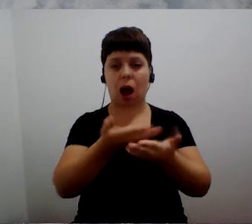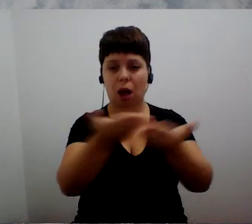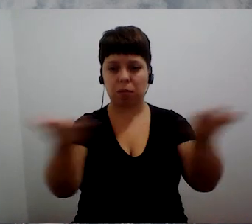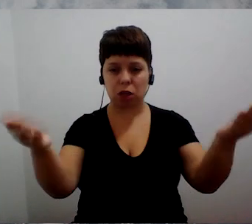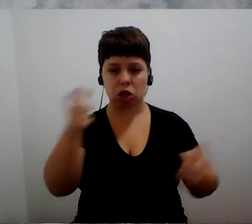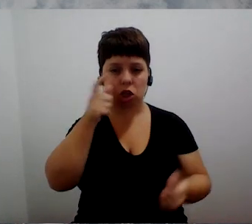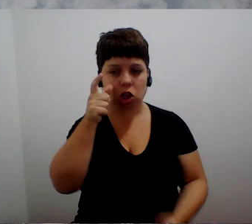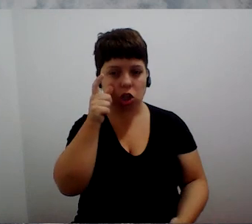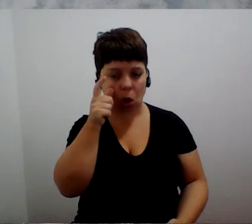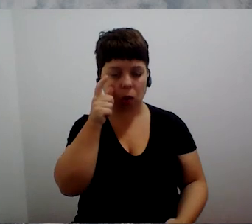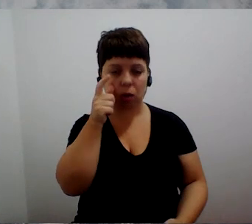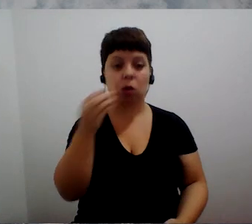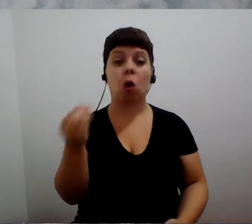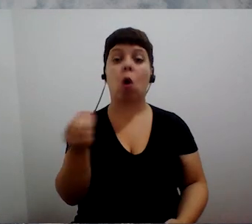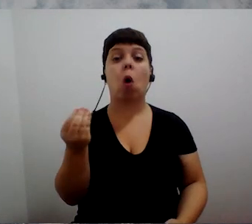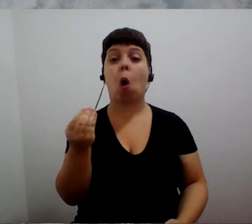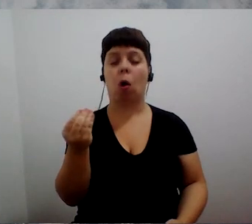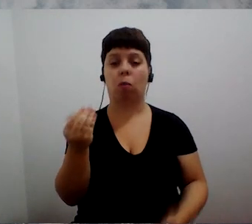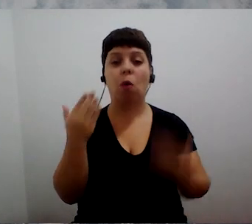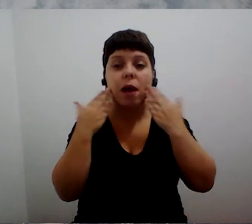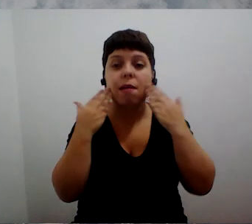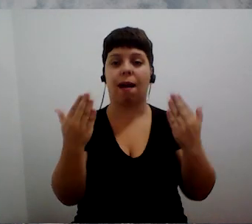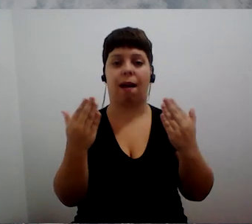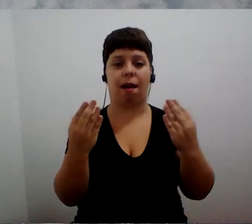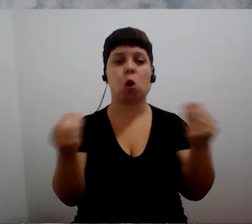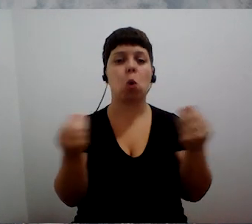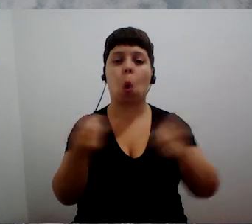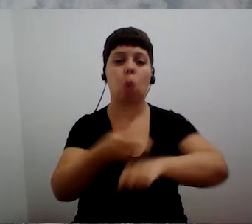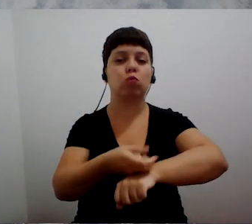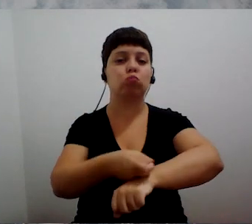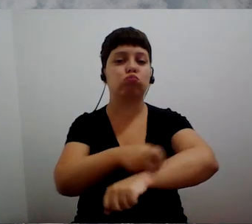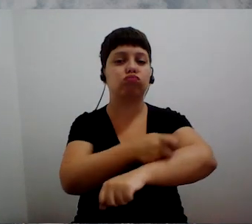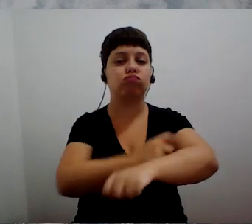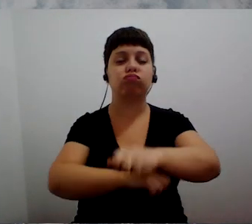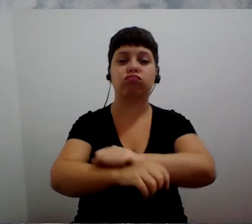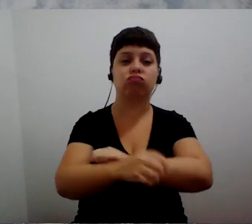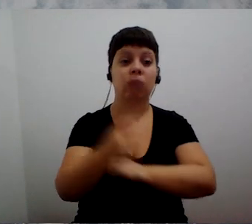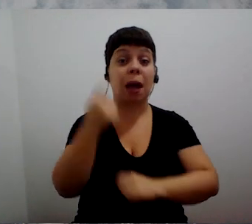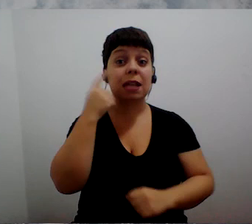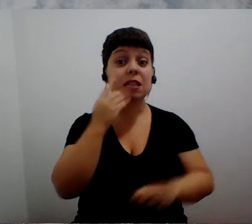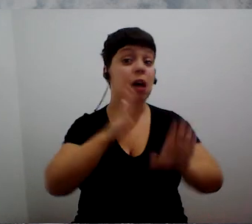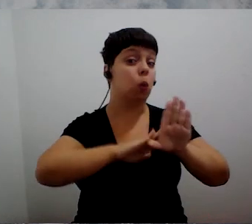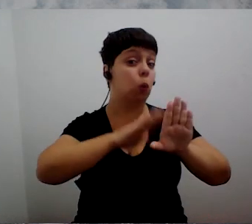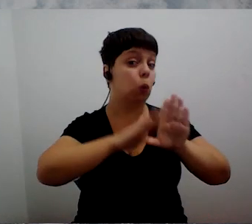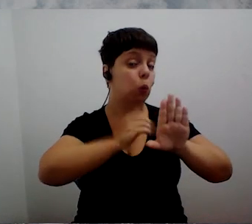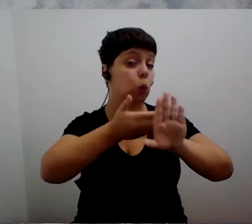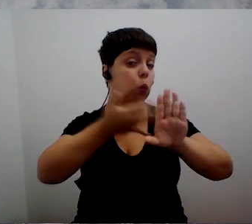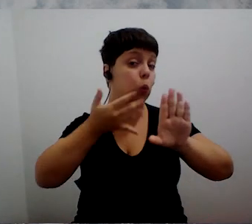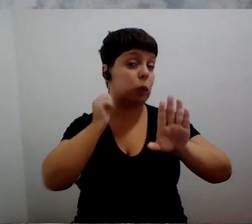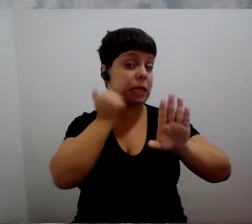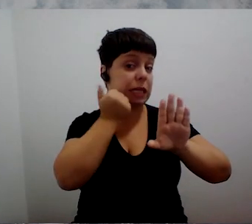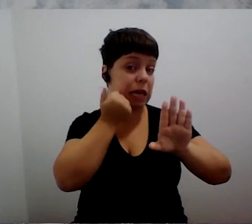this this issue to exemplify to our audience, how can we face in